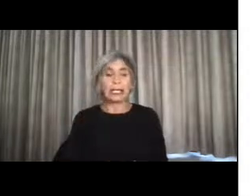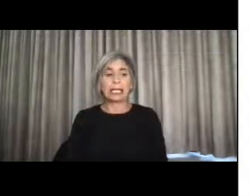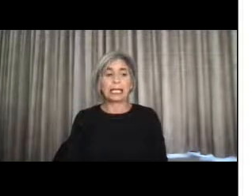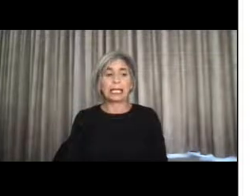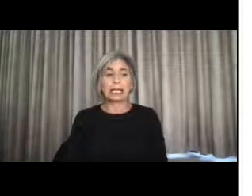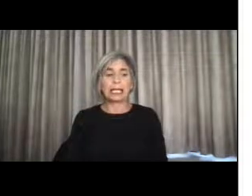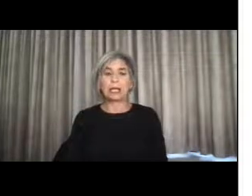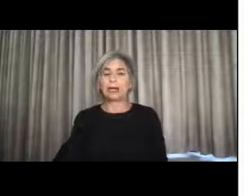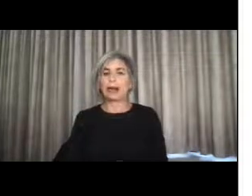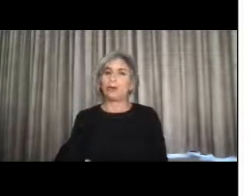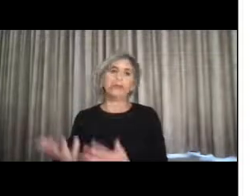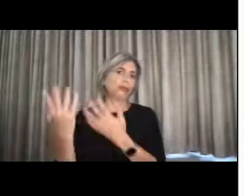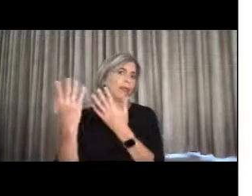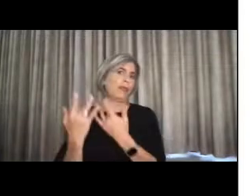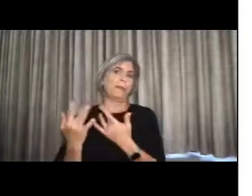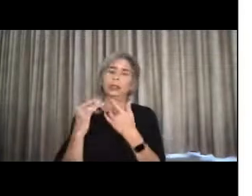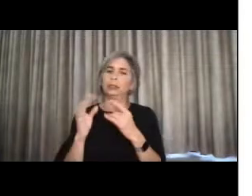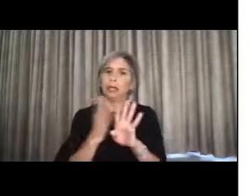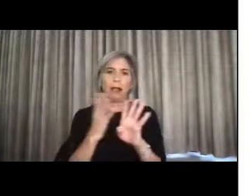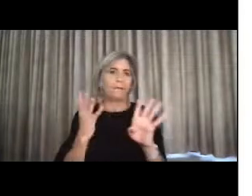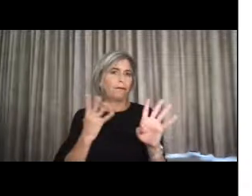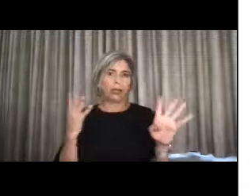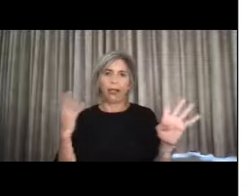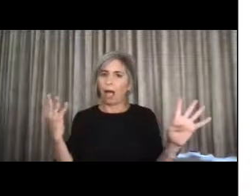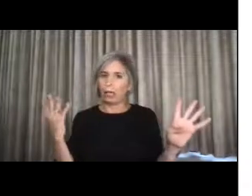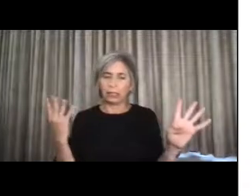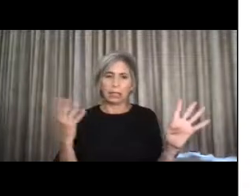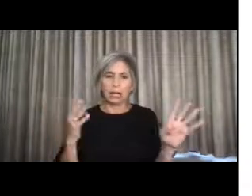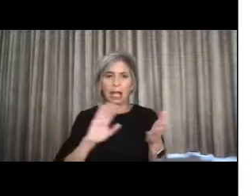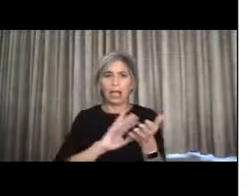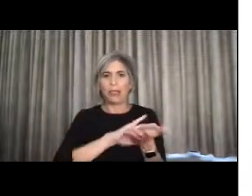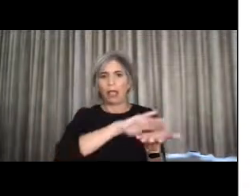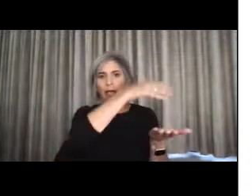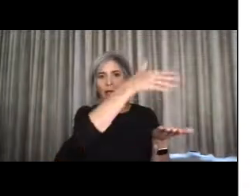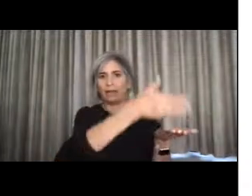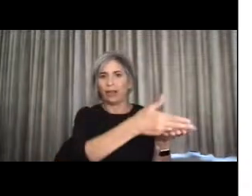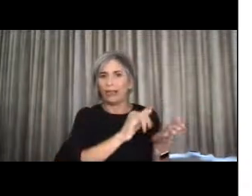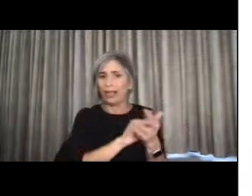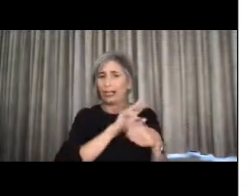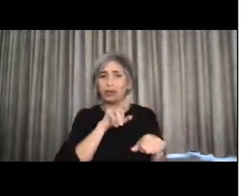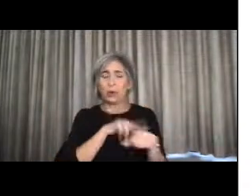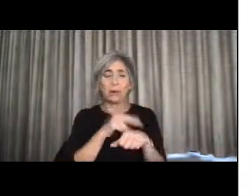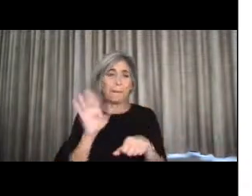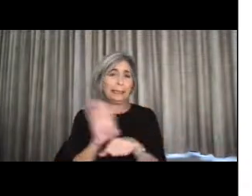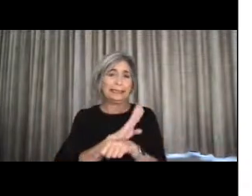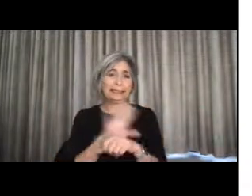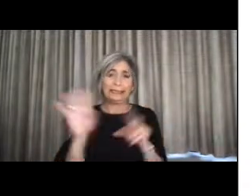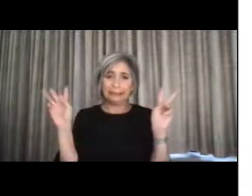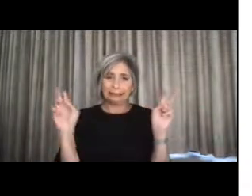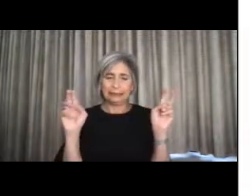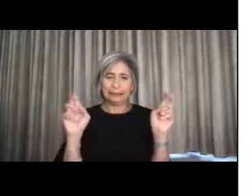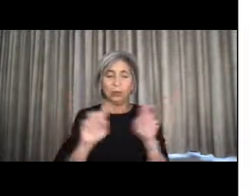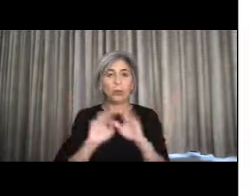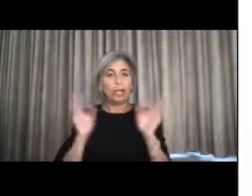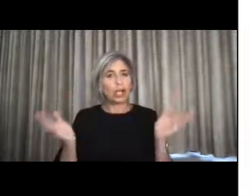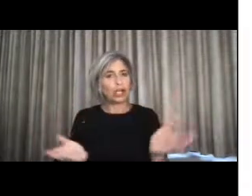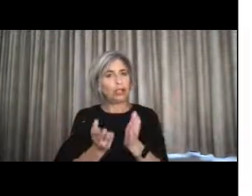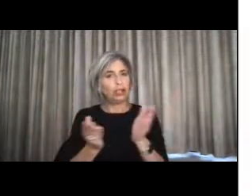we're at the mercy of the line at the landfill. And this is just normal business practice. This is why we encourage everyone to